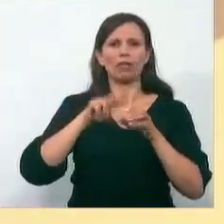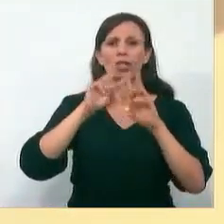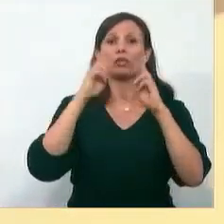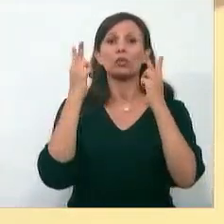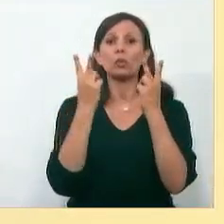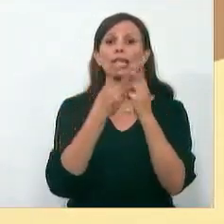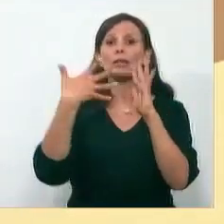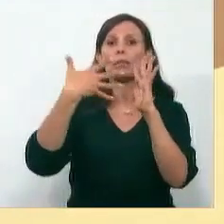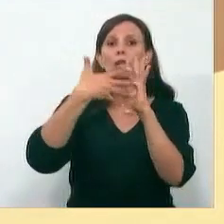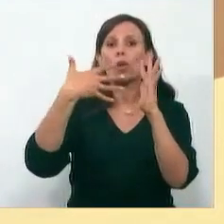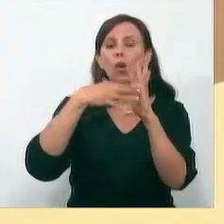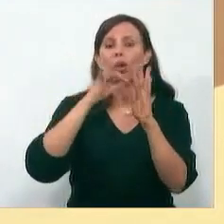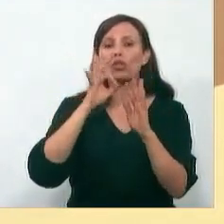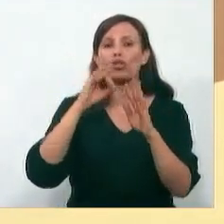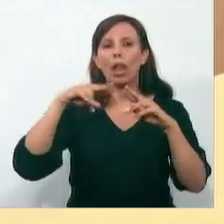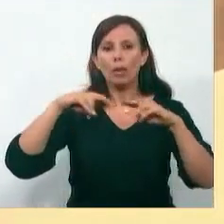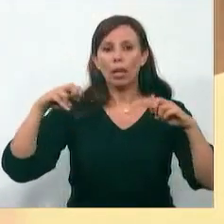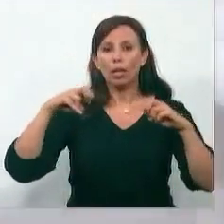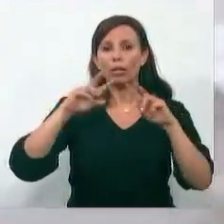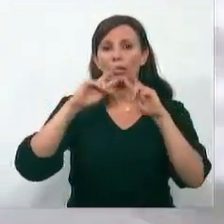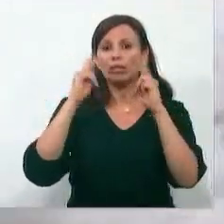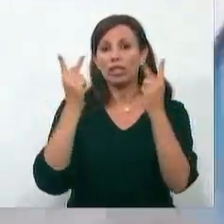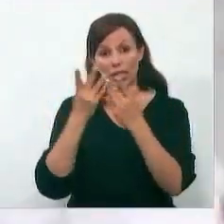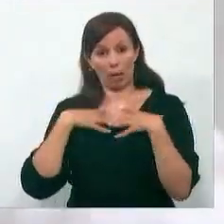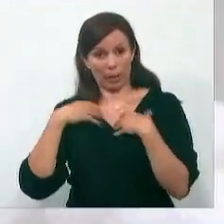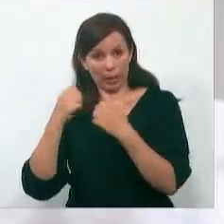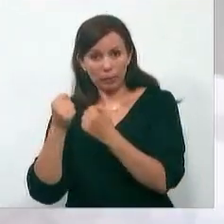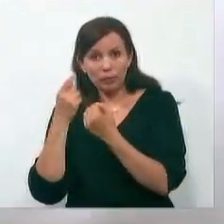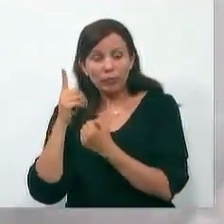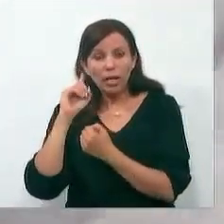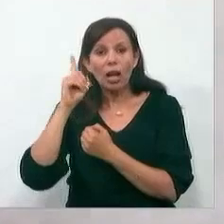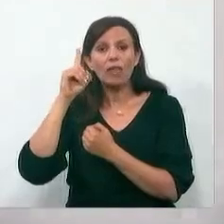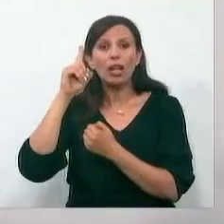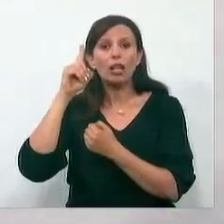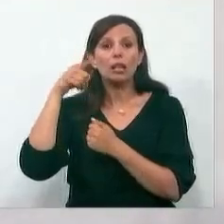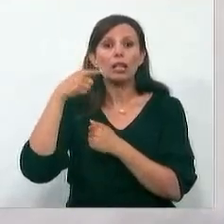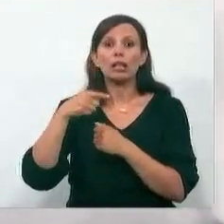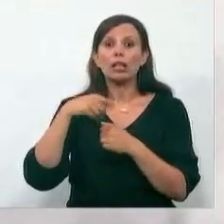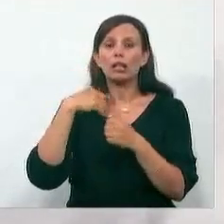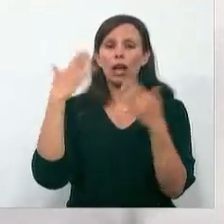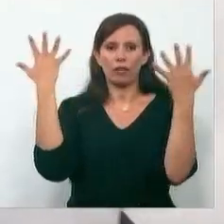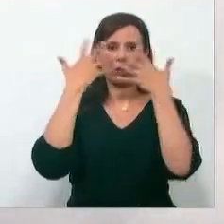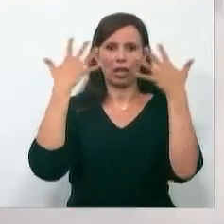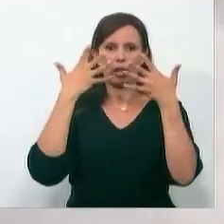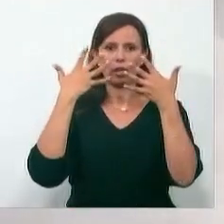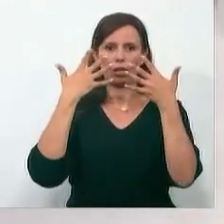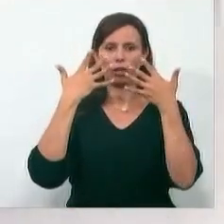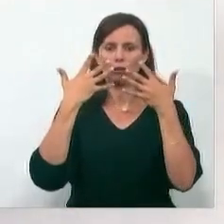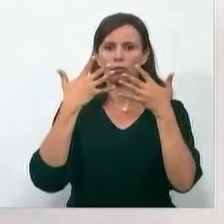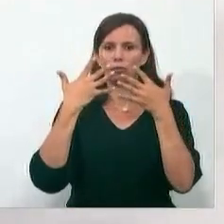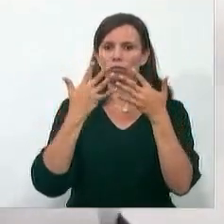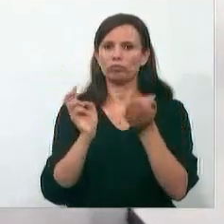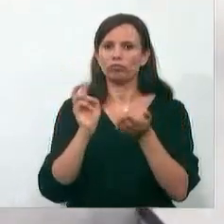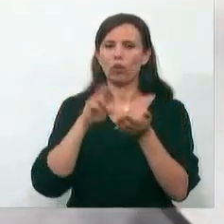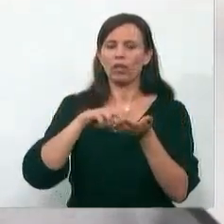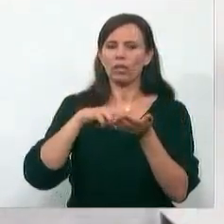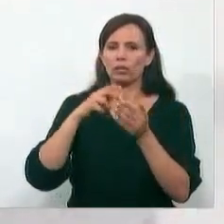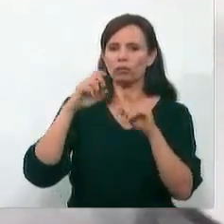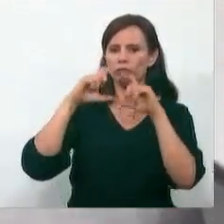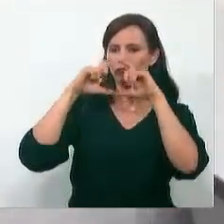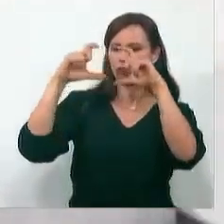of the research, that is, the healthy group. But then the surprise came. I got a sample with very,